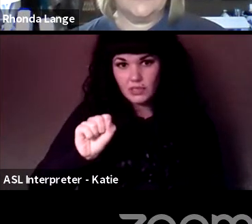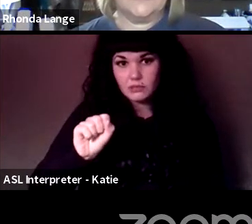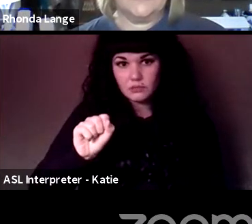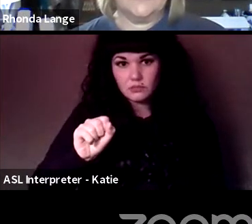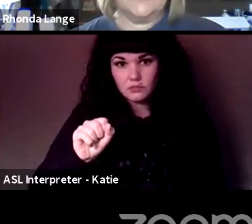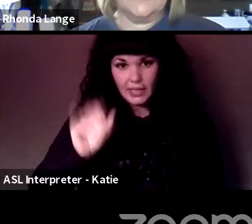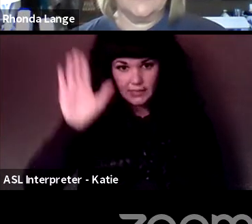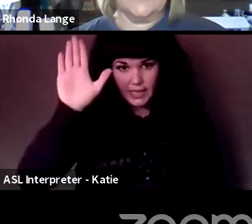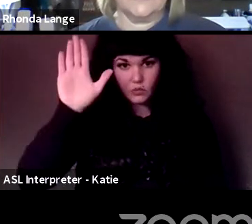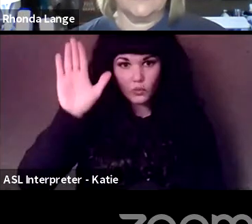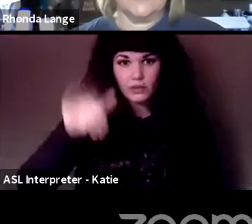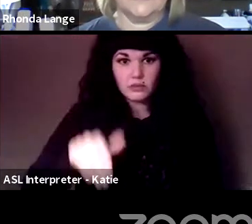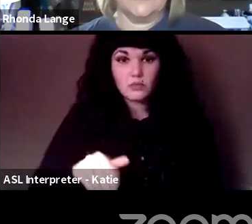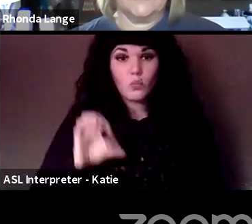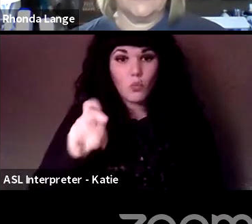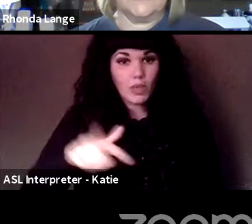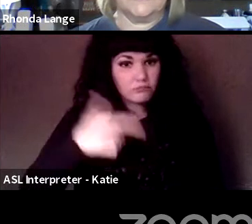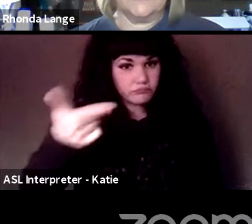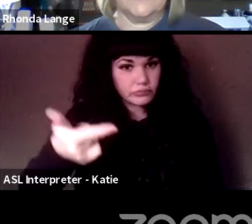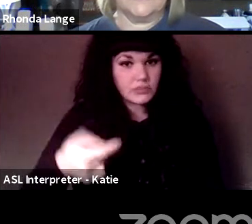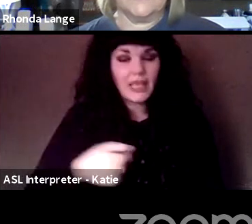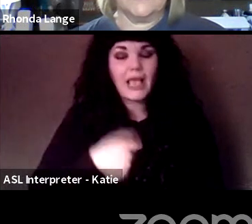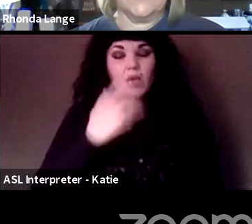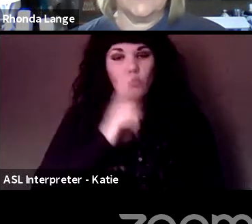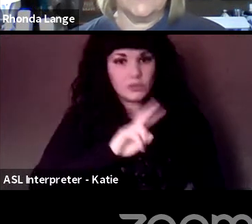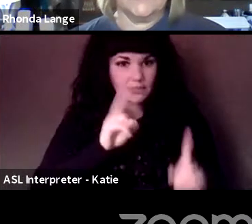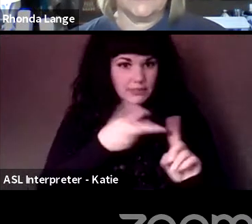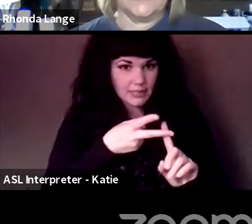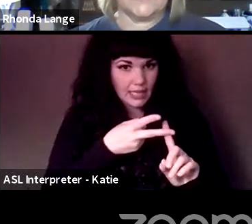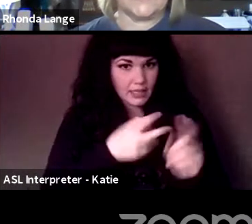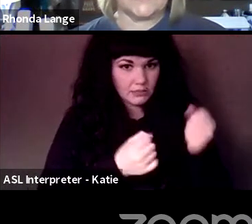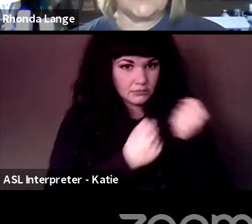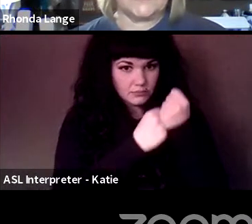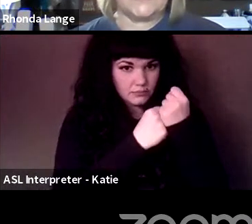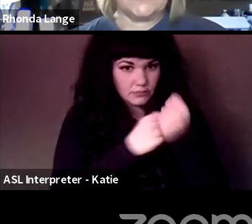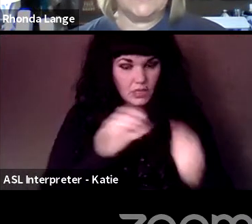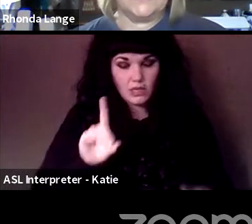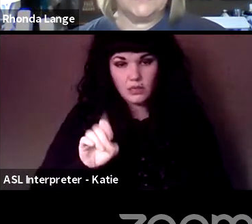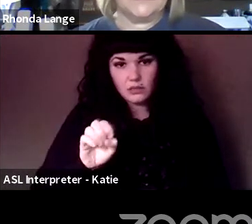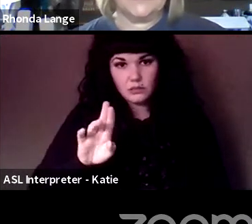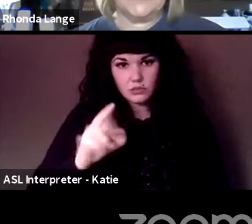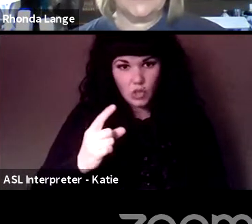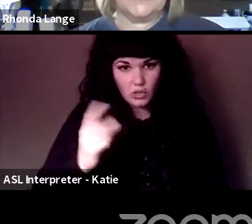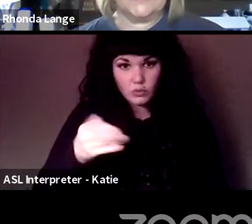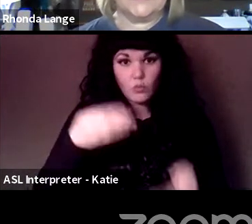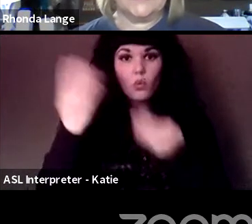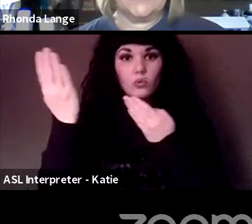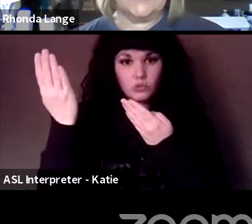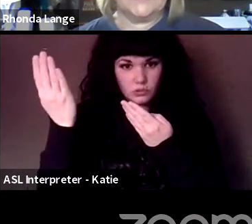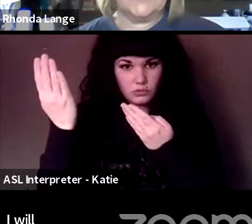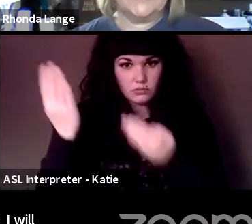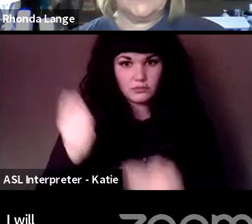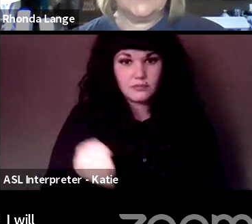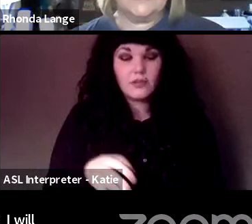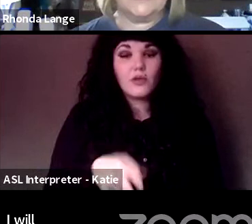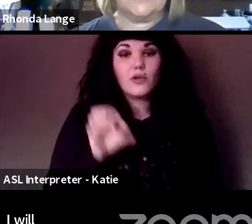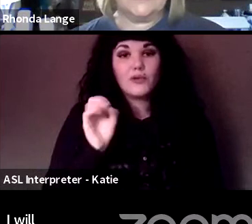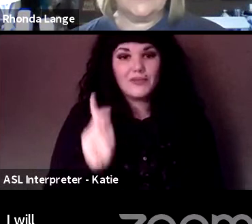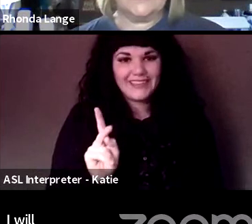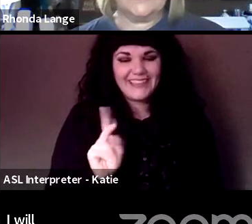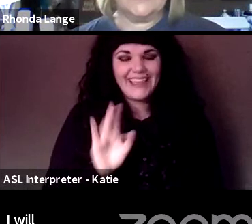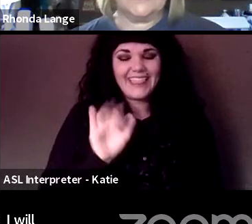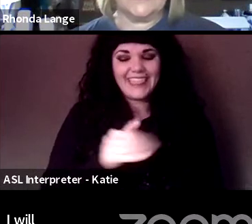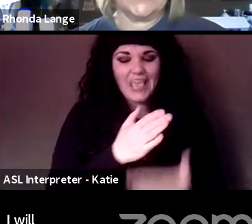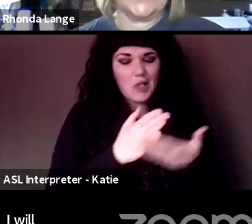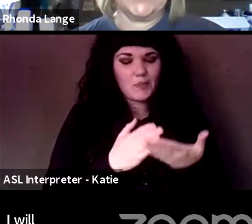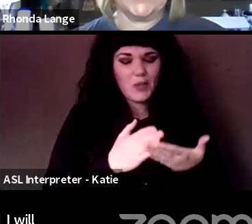Commissioner Witches. I will second Doug's motion. Well, that answers that part of my